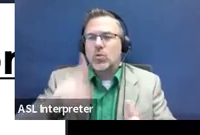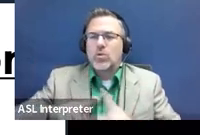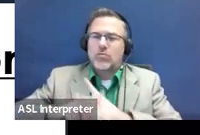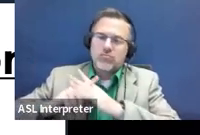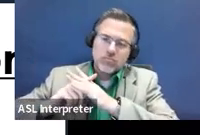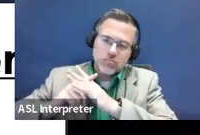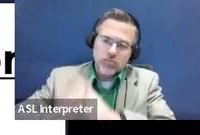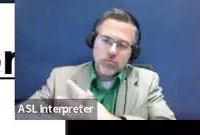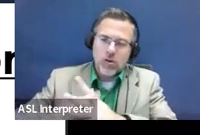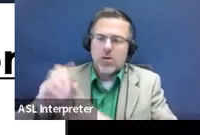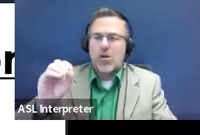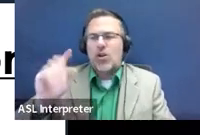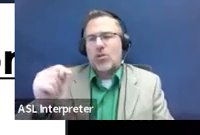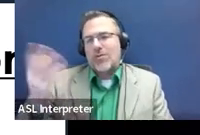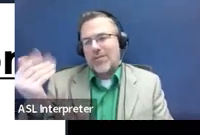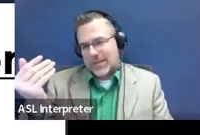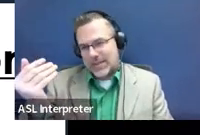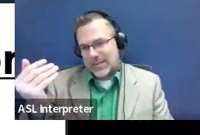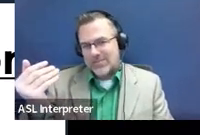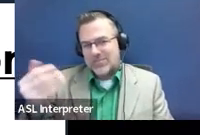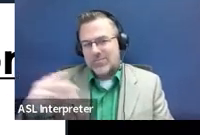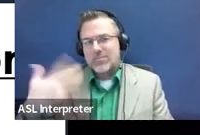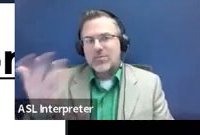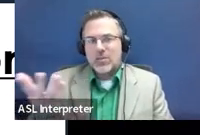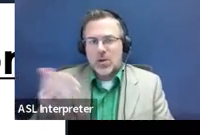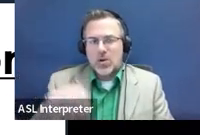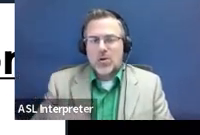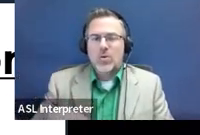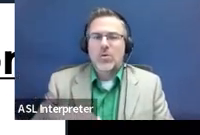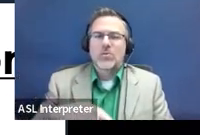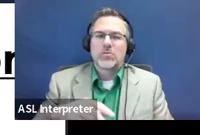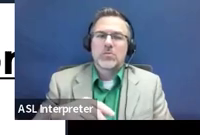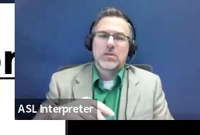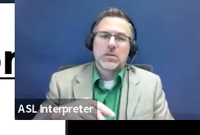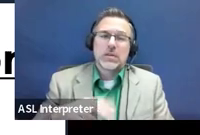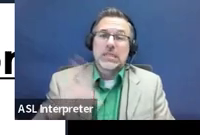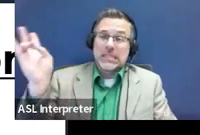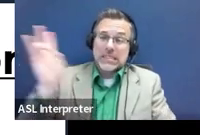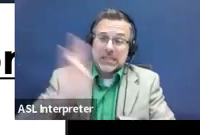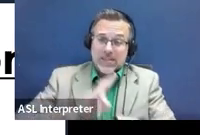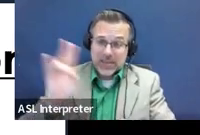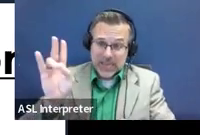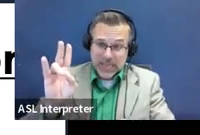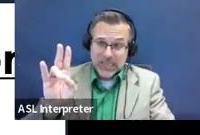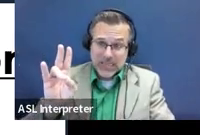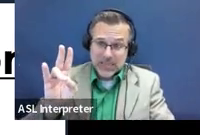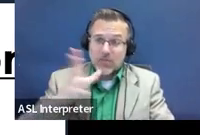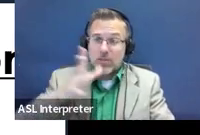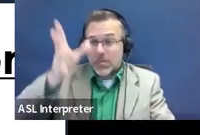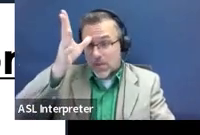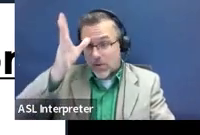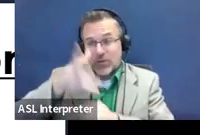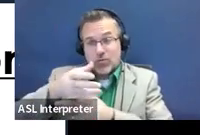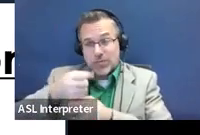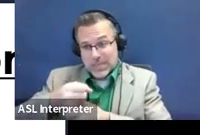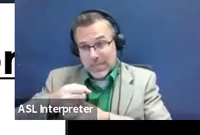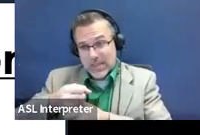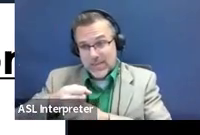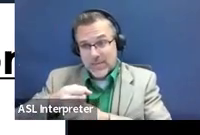mail. And then that gives you the parents that 7 days to have that information to review, and